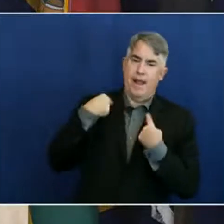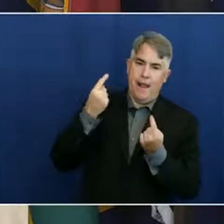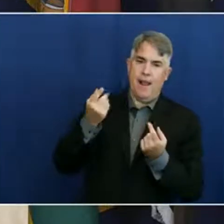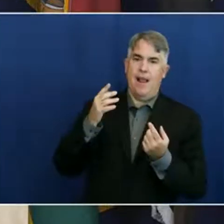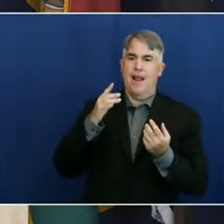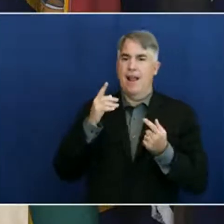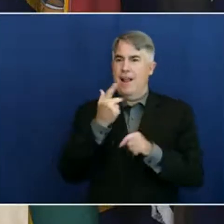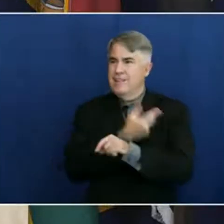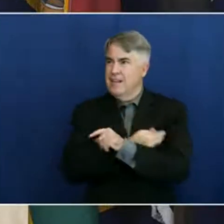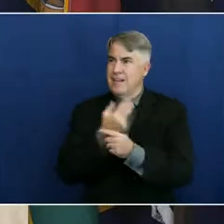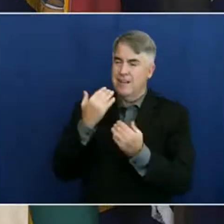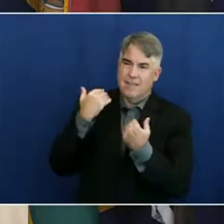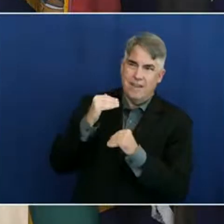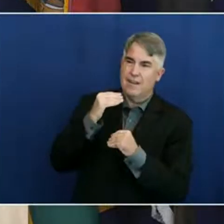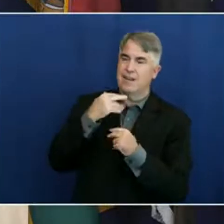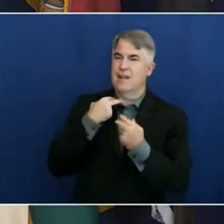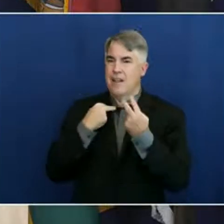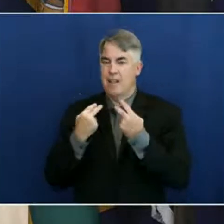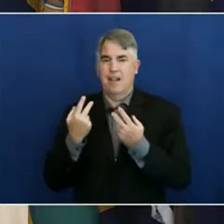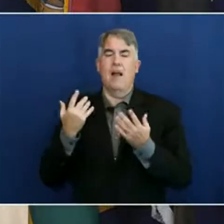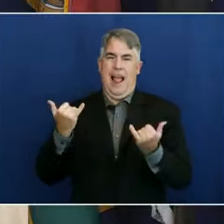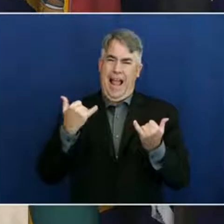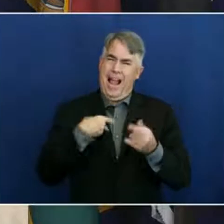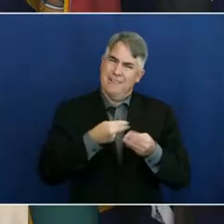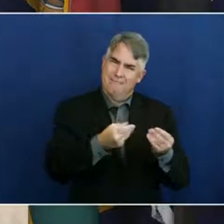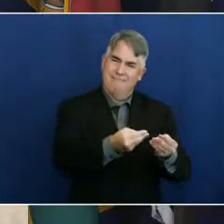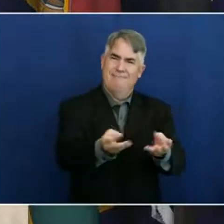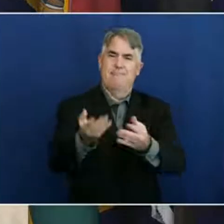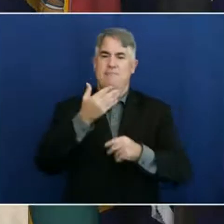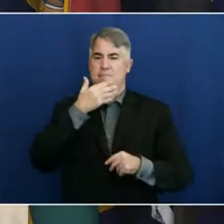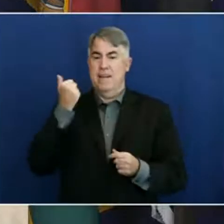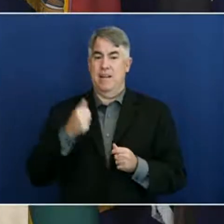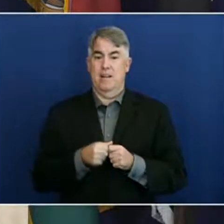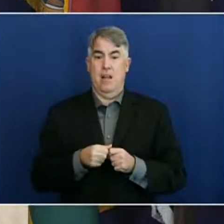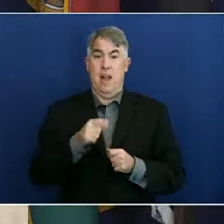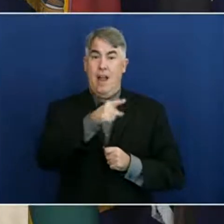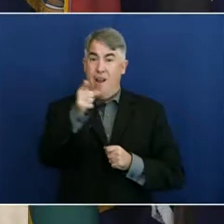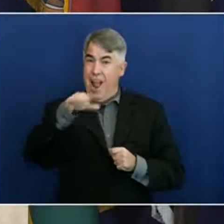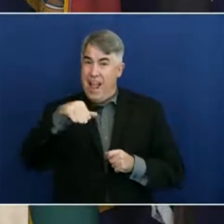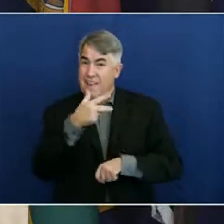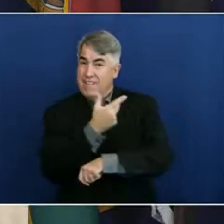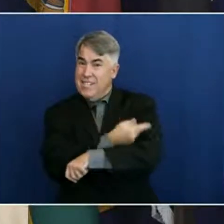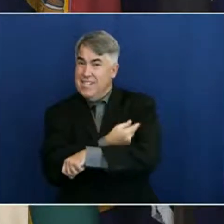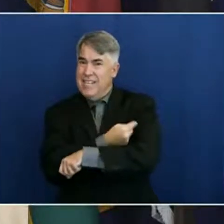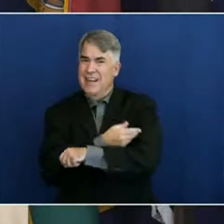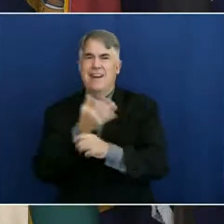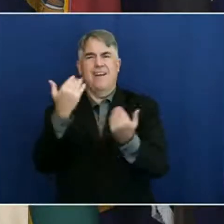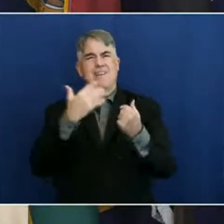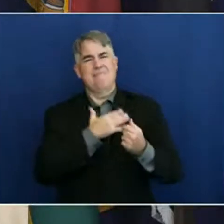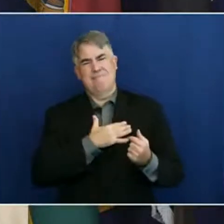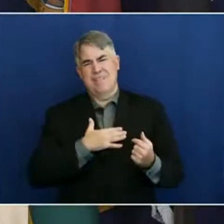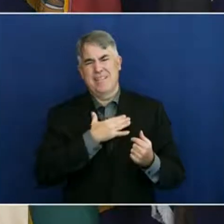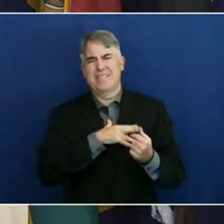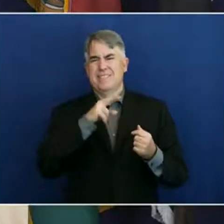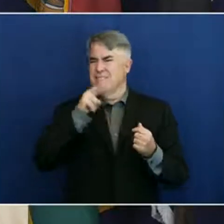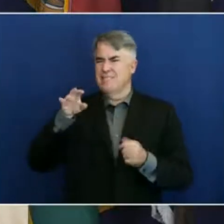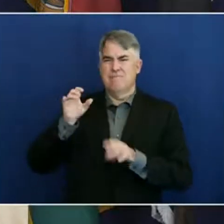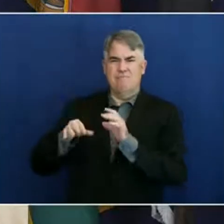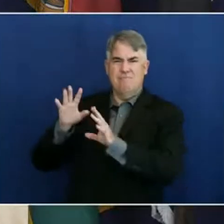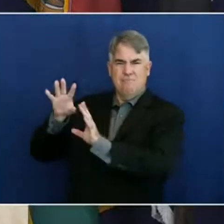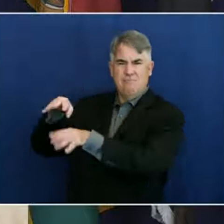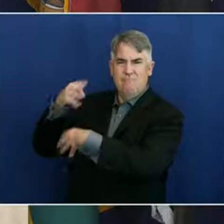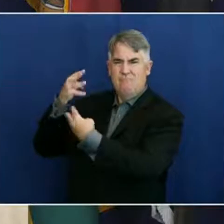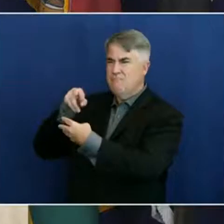who has not received the vaccine to make sure that they get one and go to one of our vaccination sites. We're doing everything we can to make sure that you can just walk up